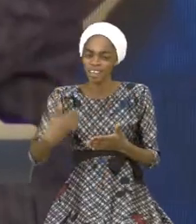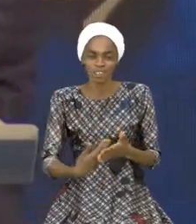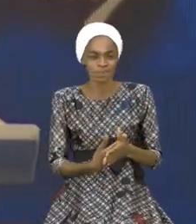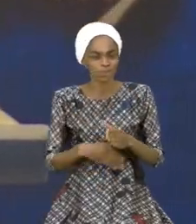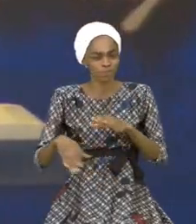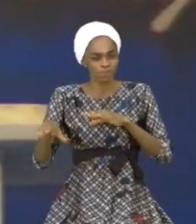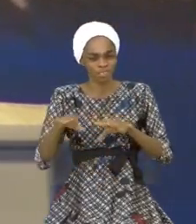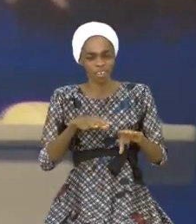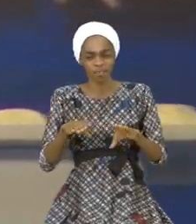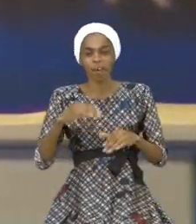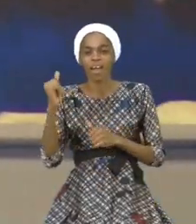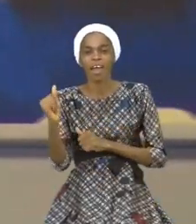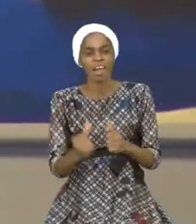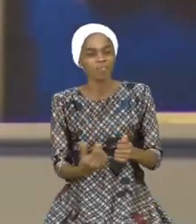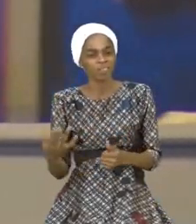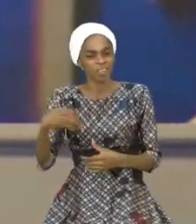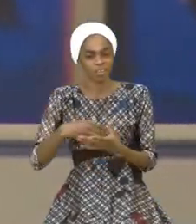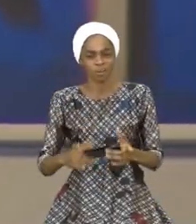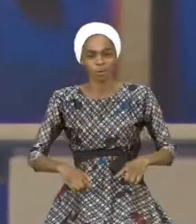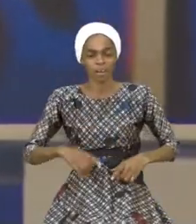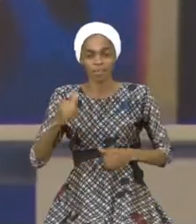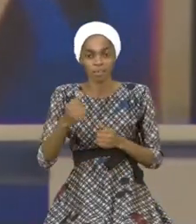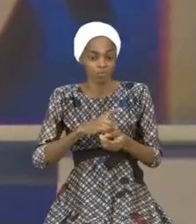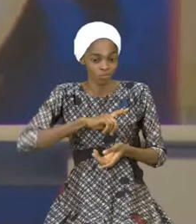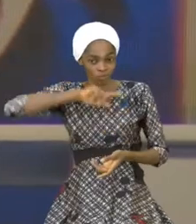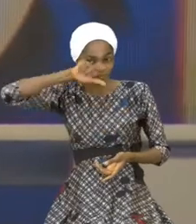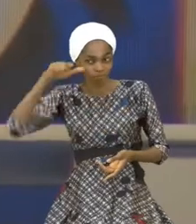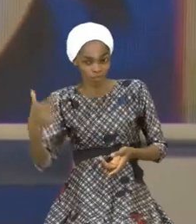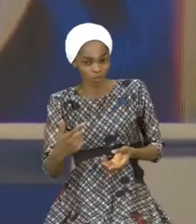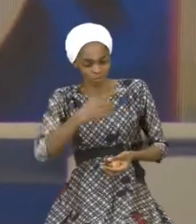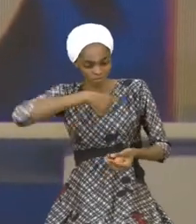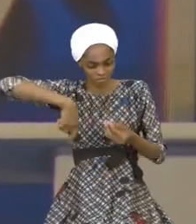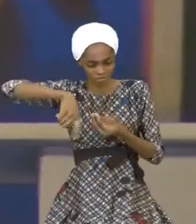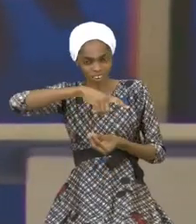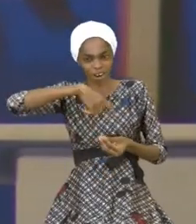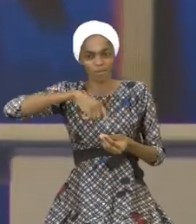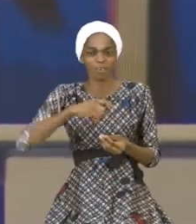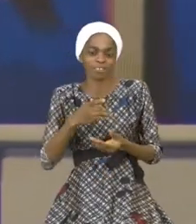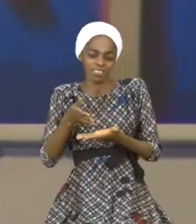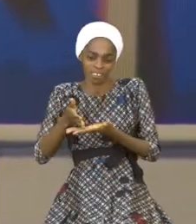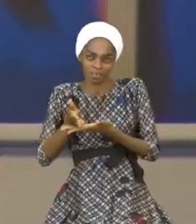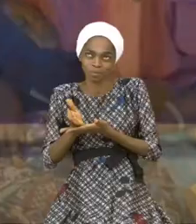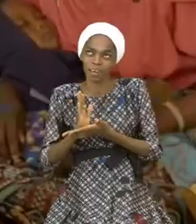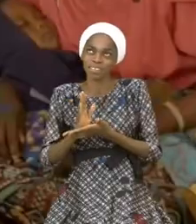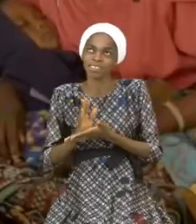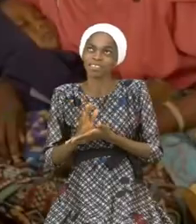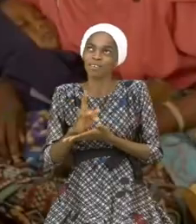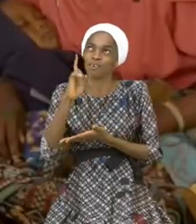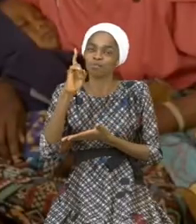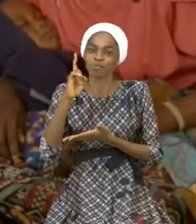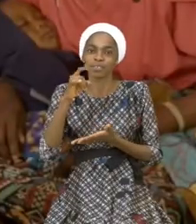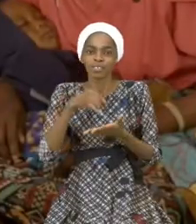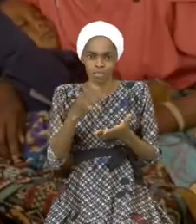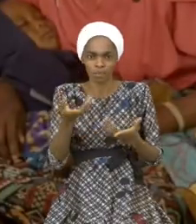behavior, everything in your life, everything will turn the right side up. It can